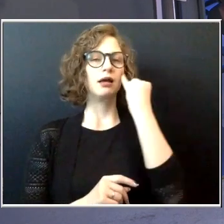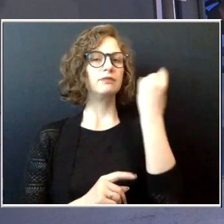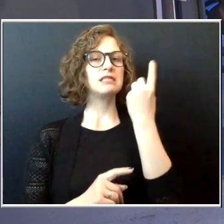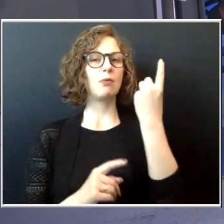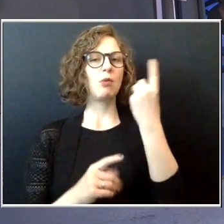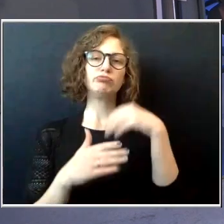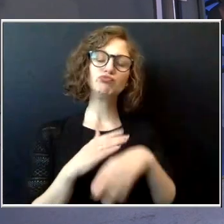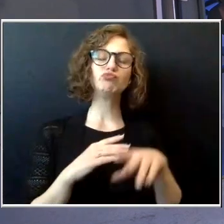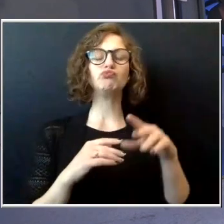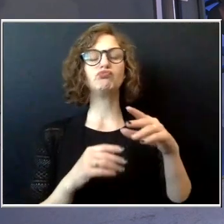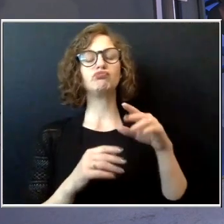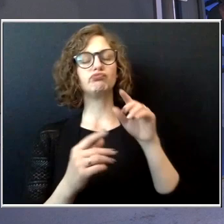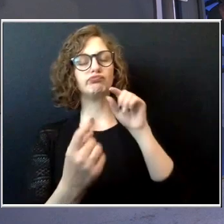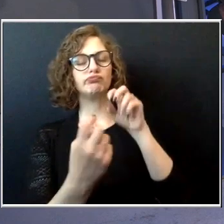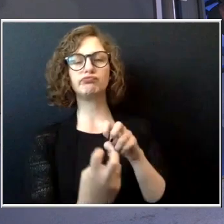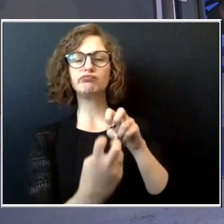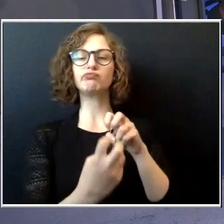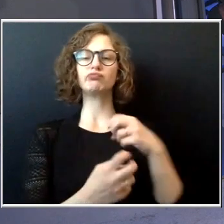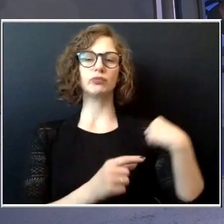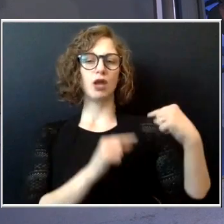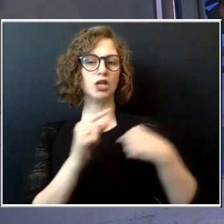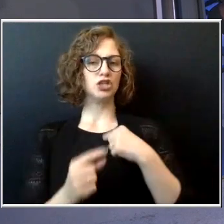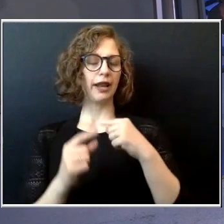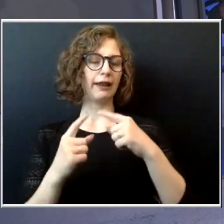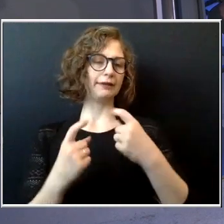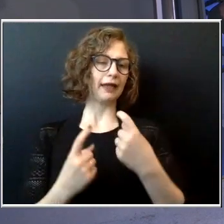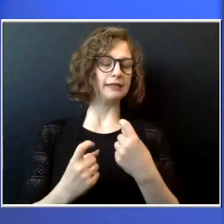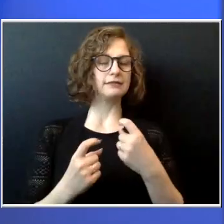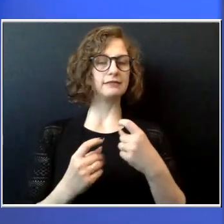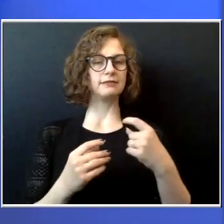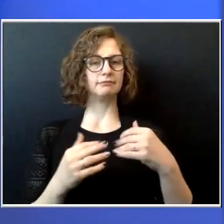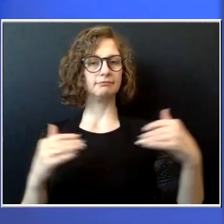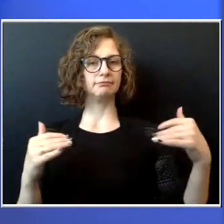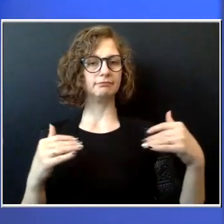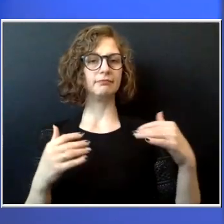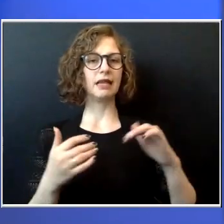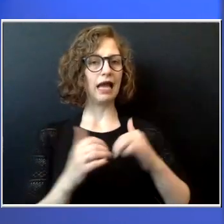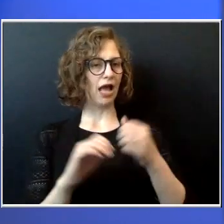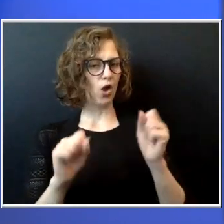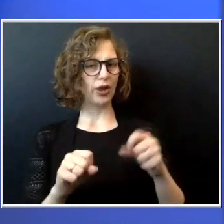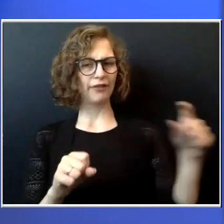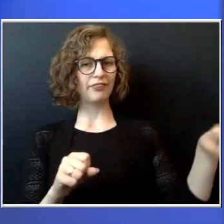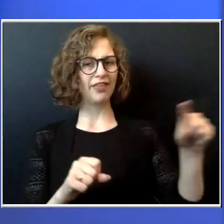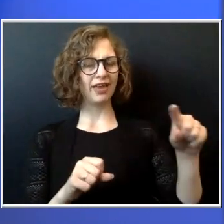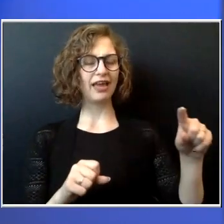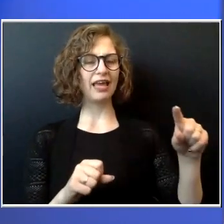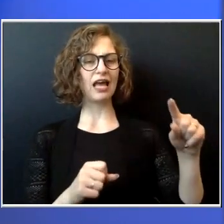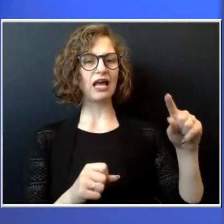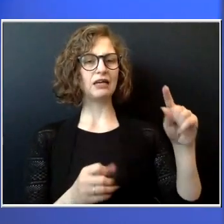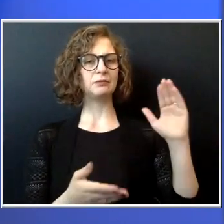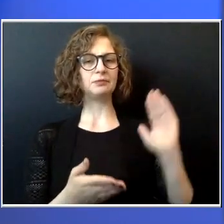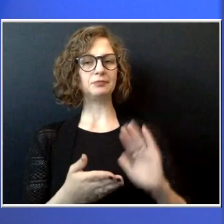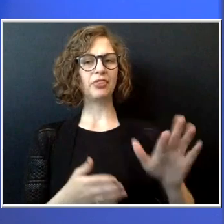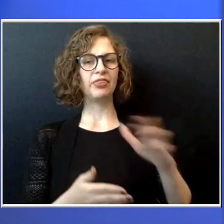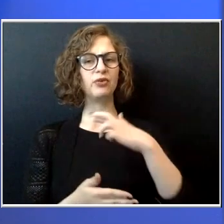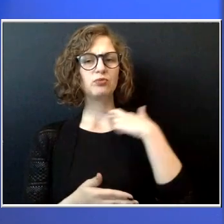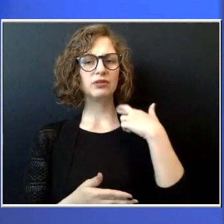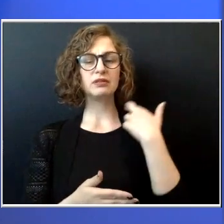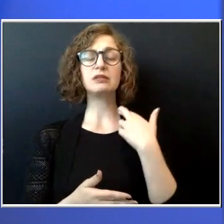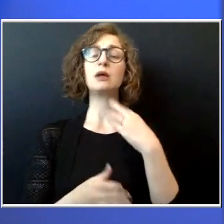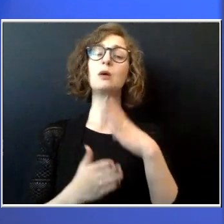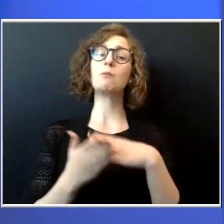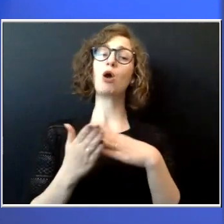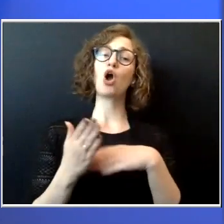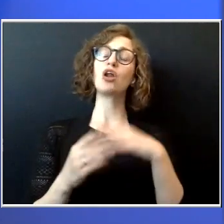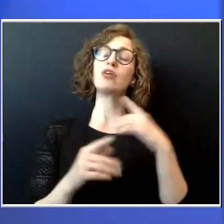provide that they can then turn around and actually lower their risk? Absolutely. So part of a genetic counseling appointment is, the